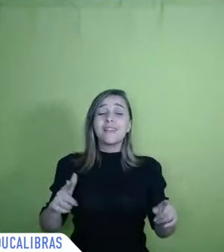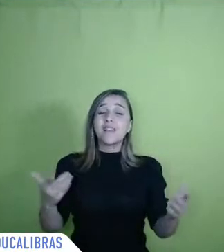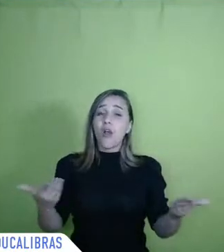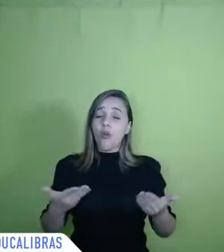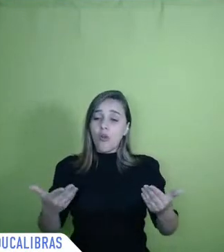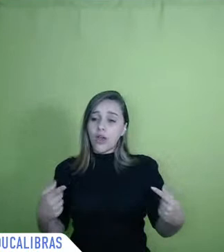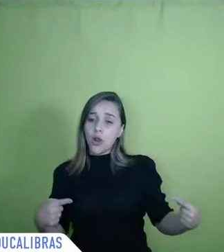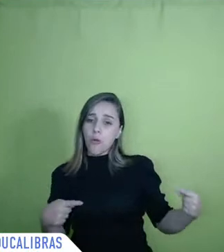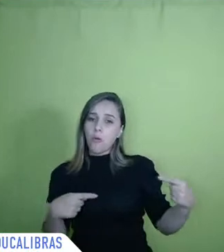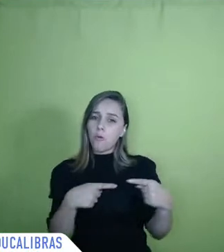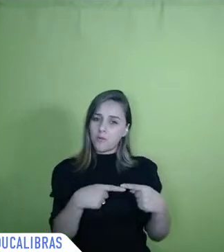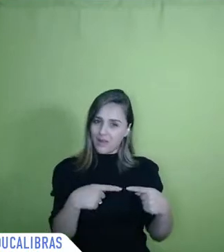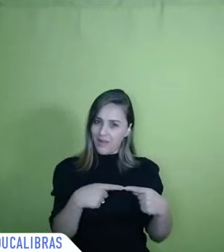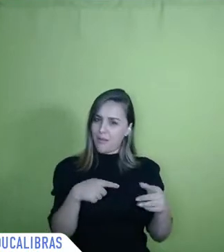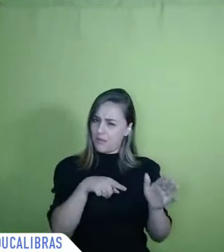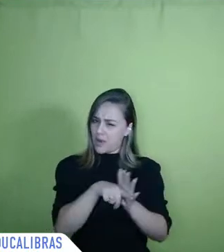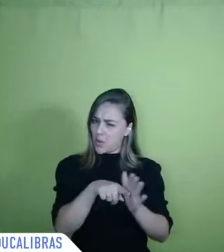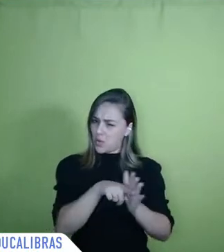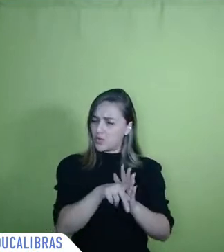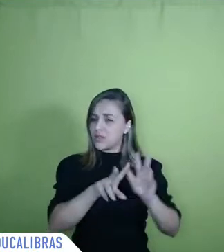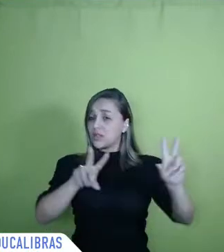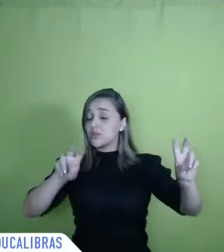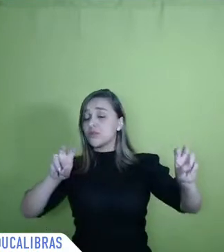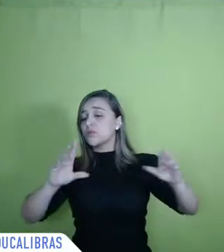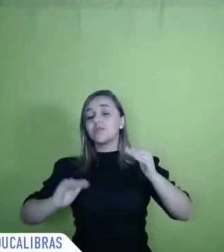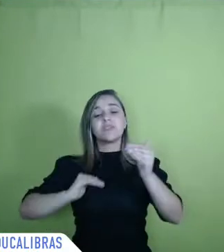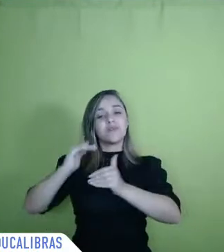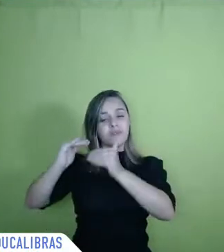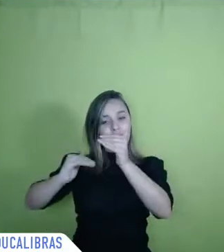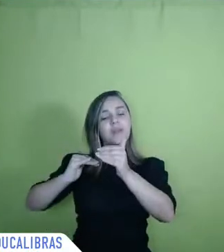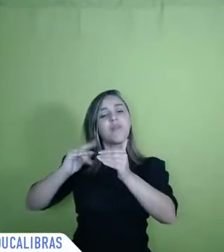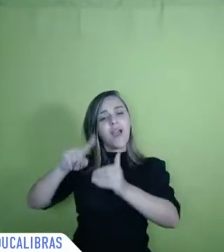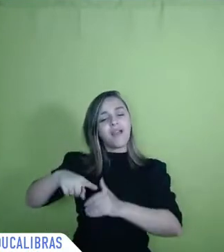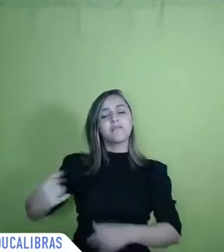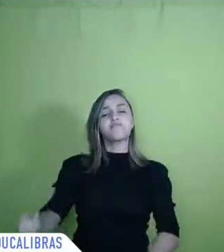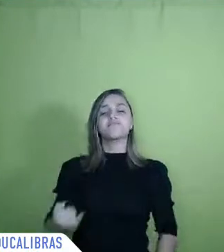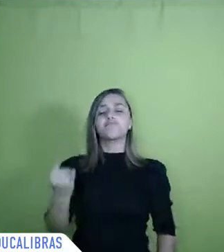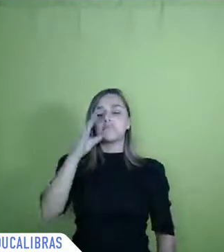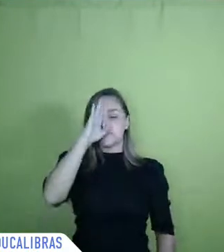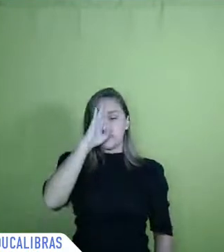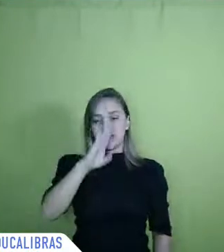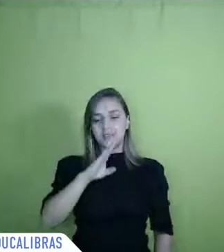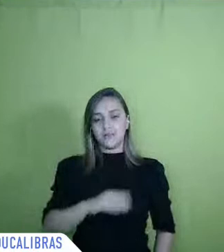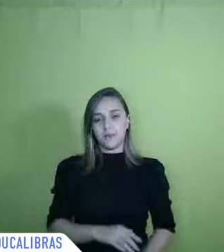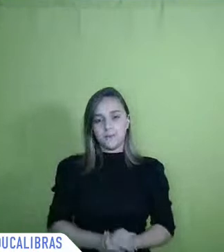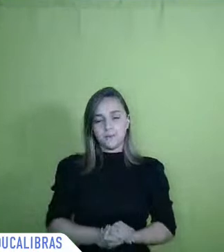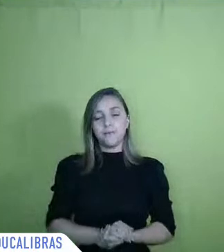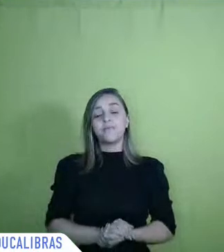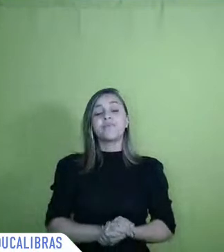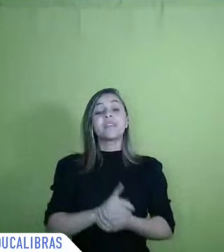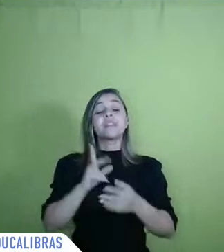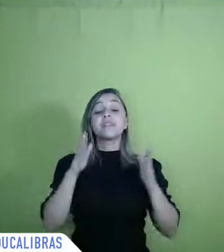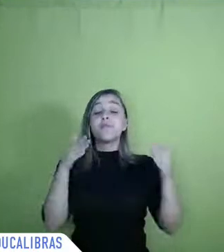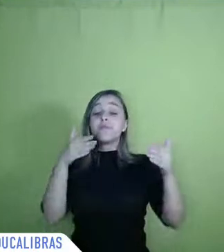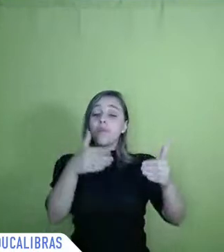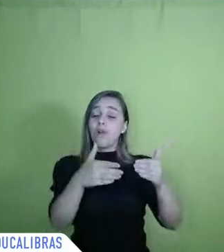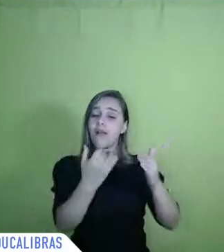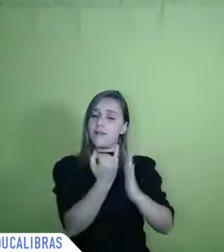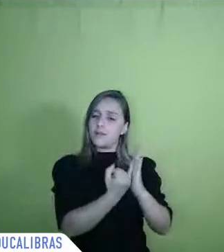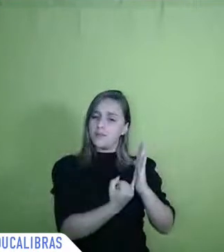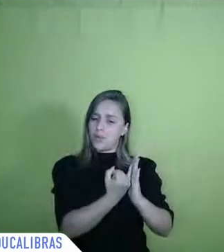is crucial, and thinking about taxes in this way and trying to incentivize through the tax